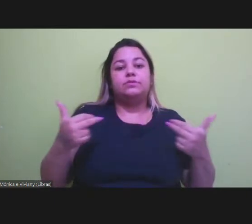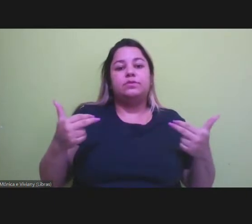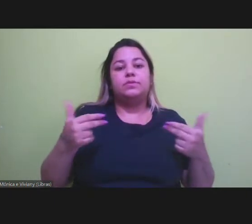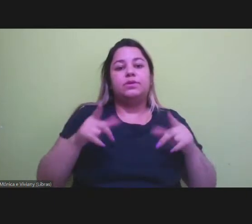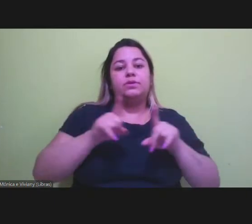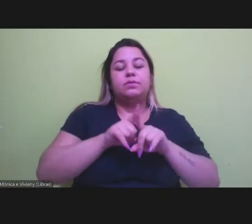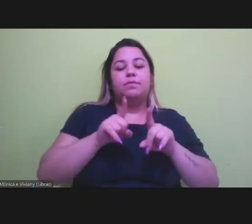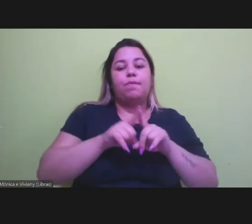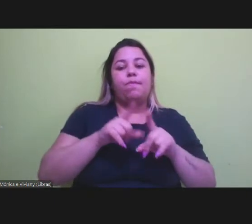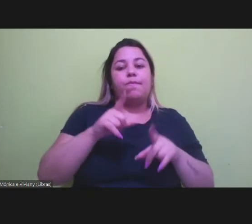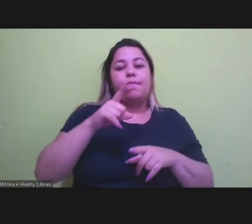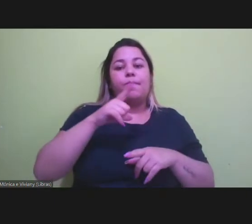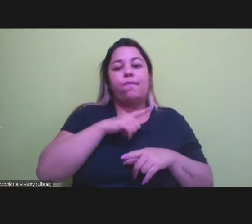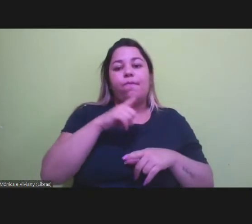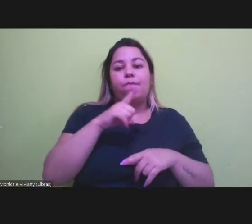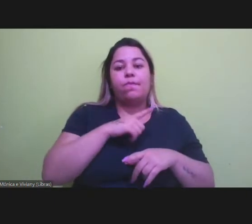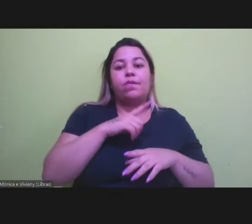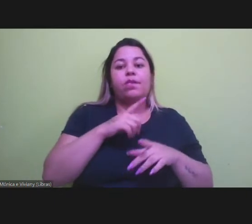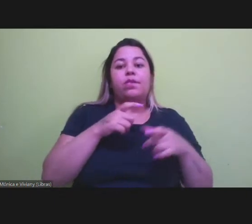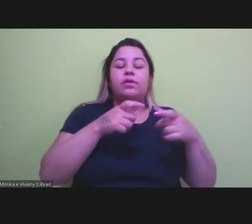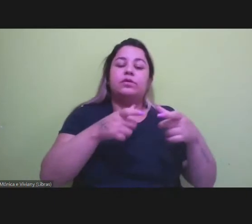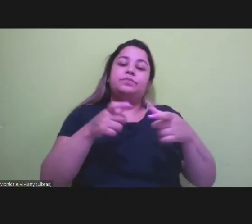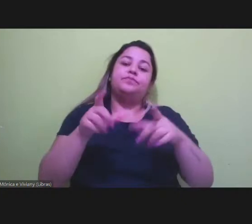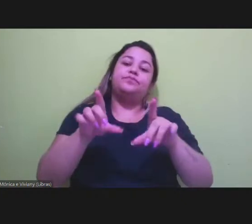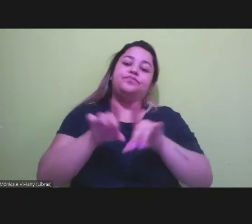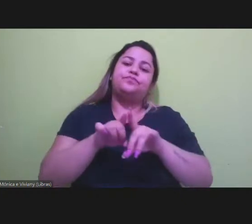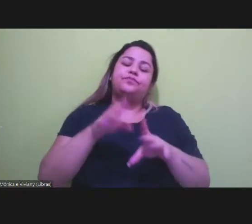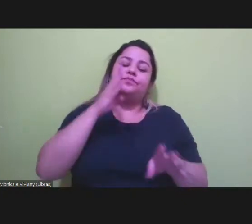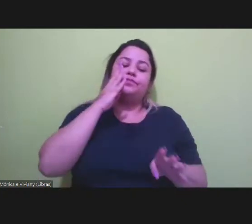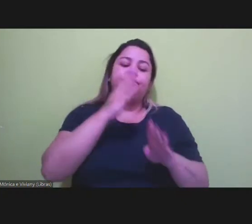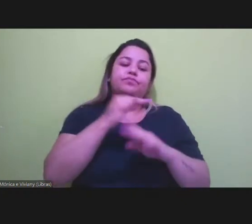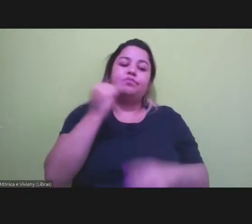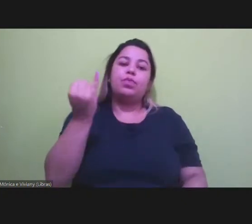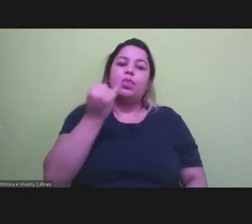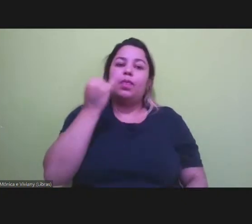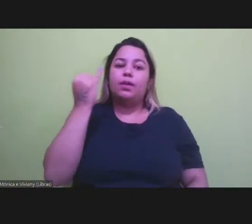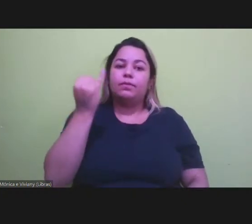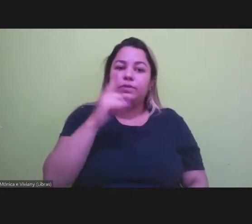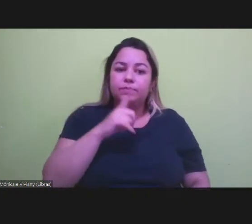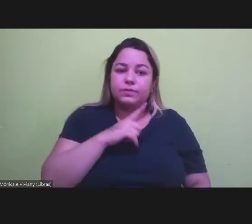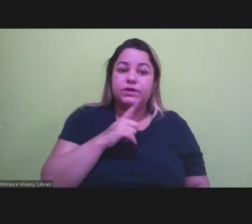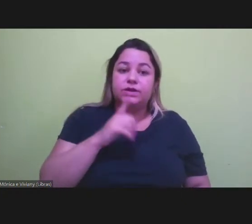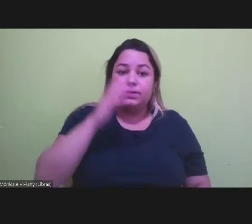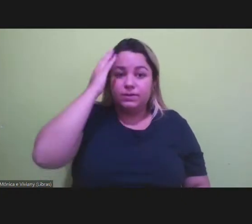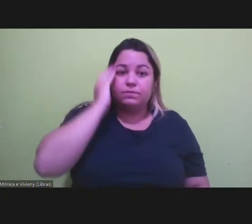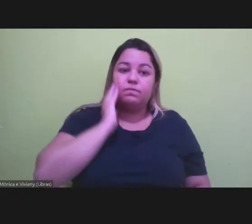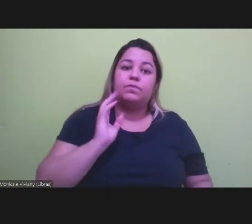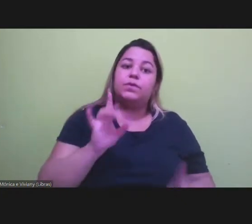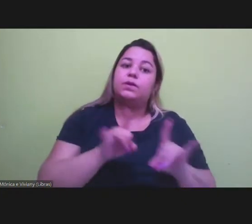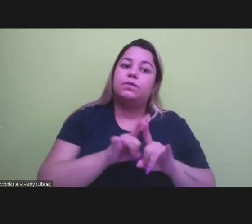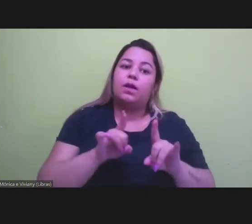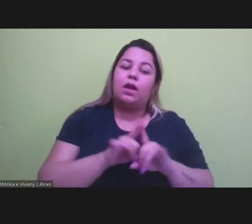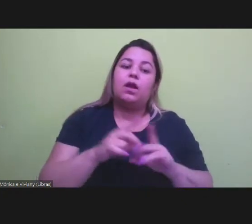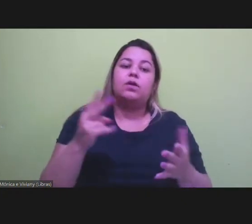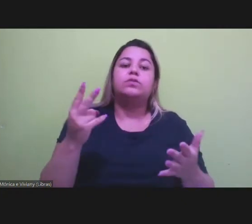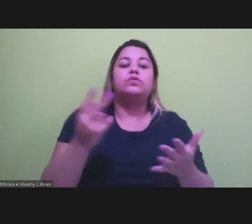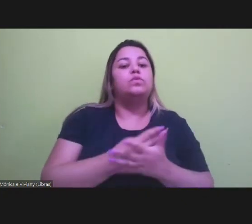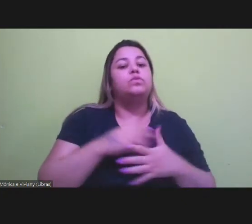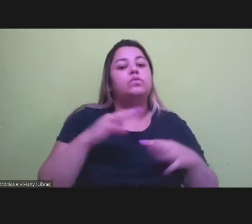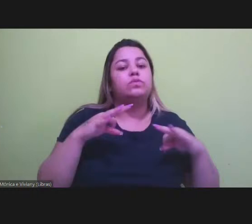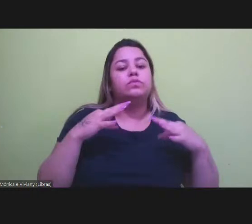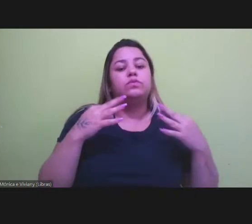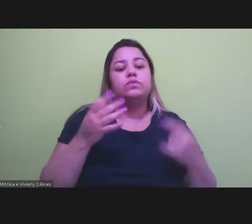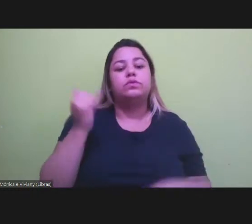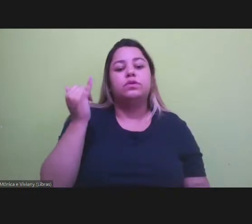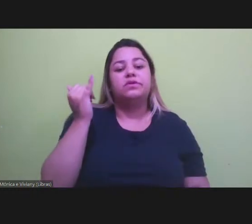We have a part of intersectorial programs, which I think is a very important focus that has